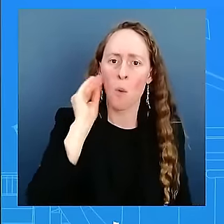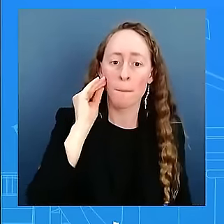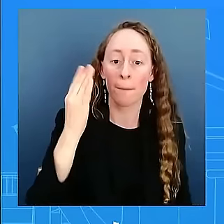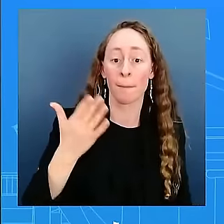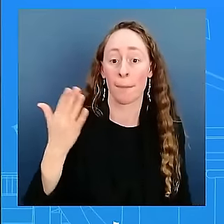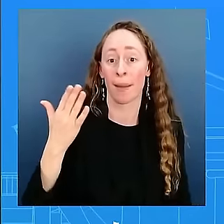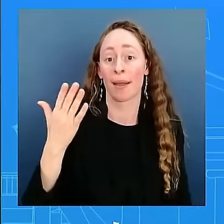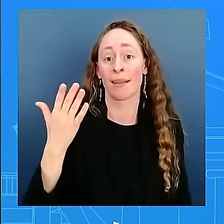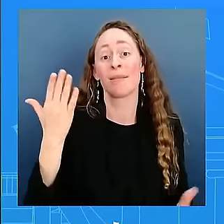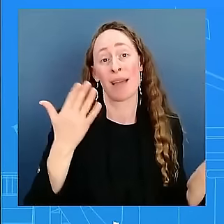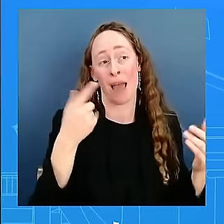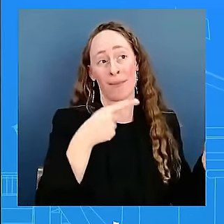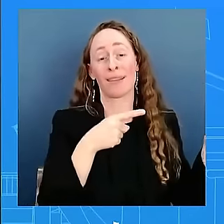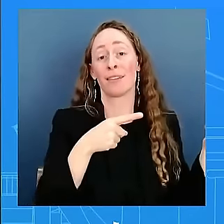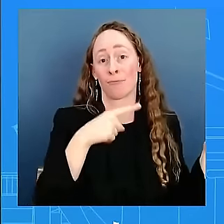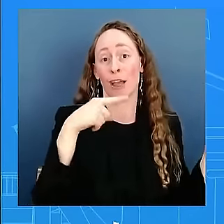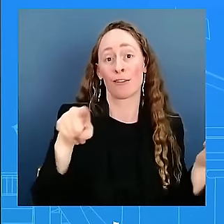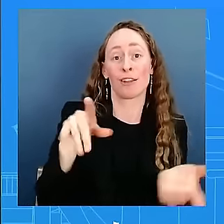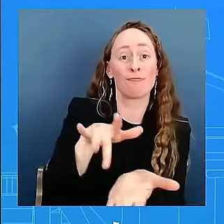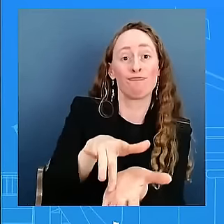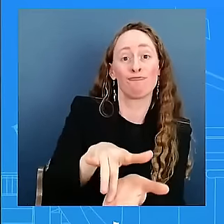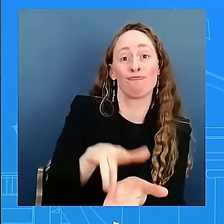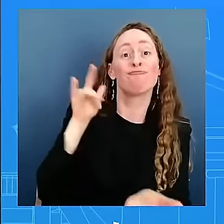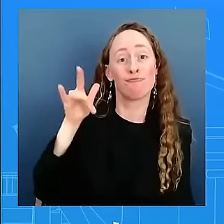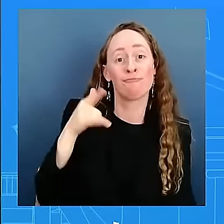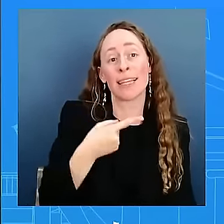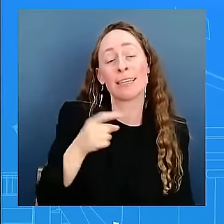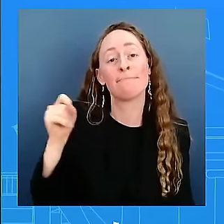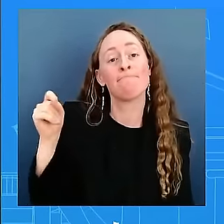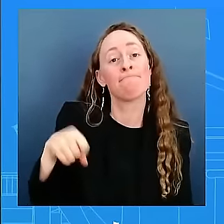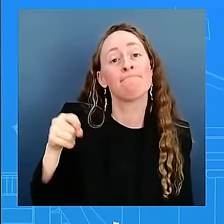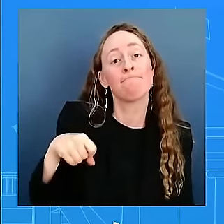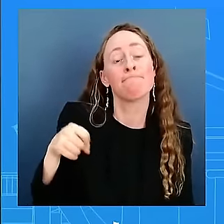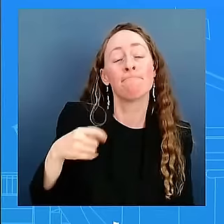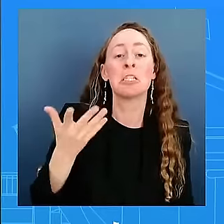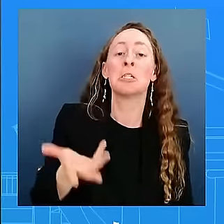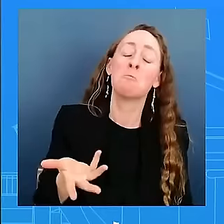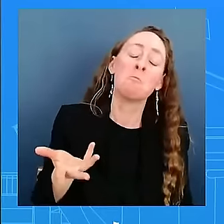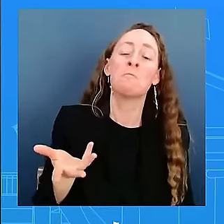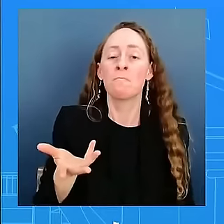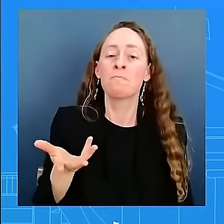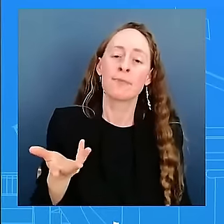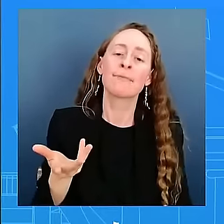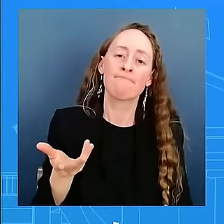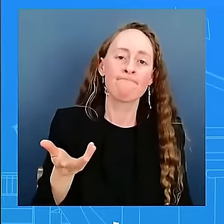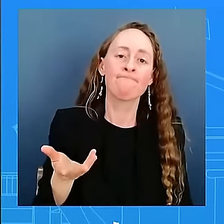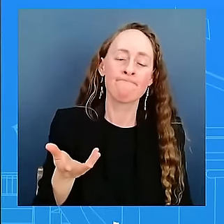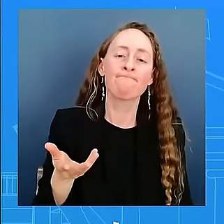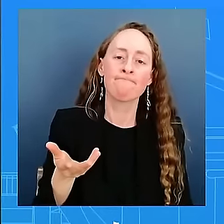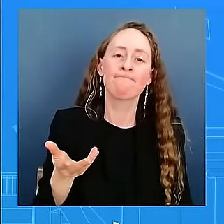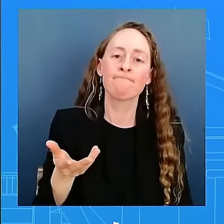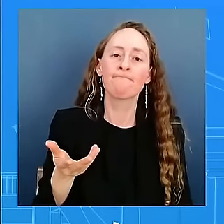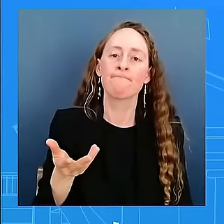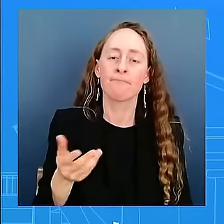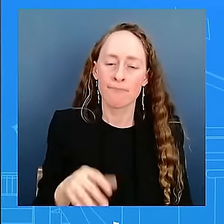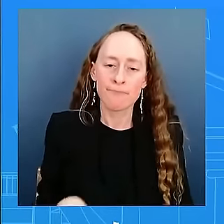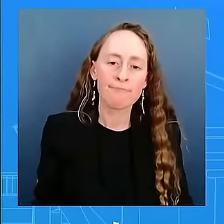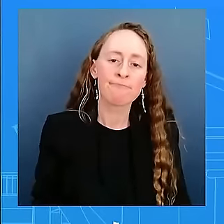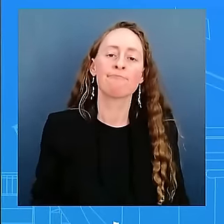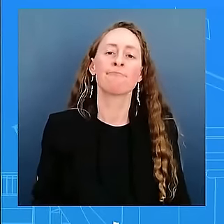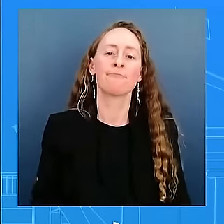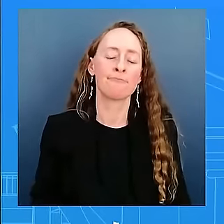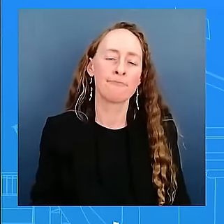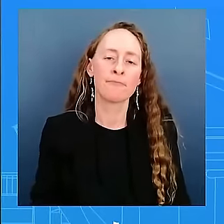we have proceeded. I would point out, in addition to that, that in periods of time when the U.S. government didn't tend to